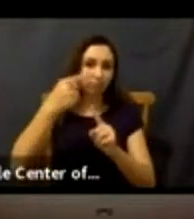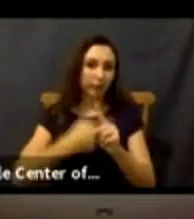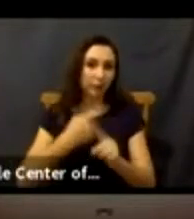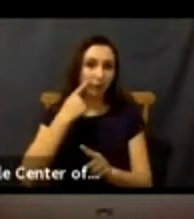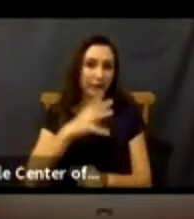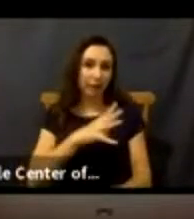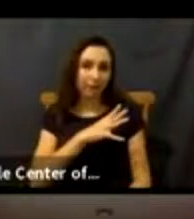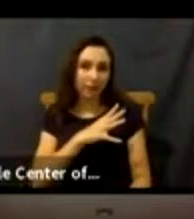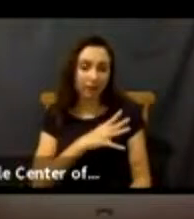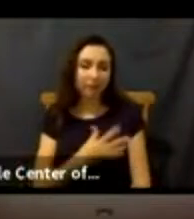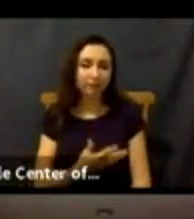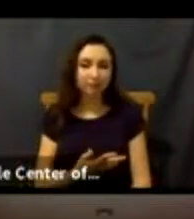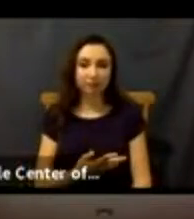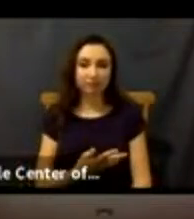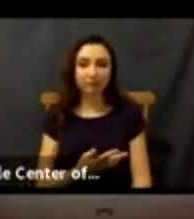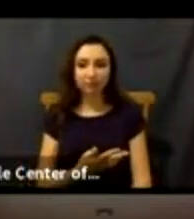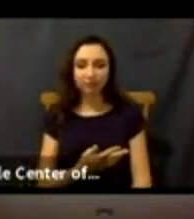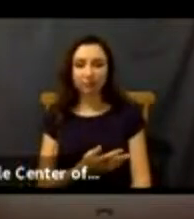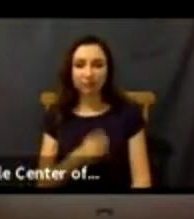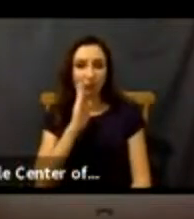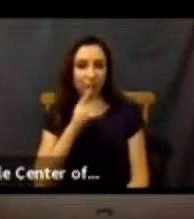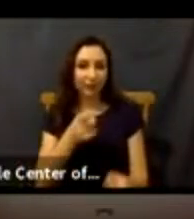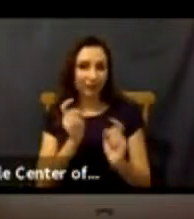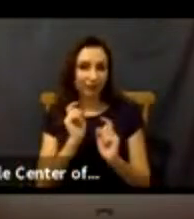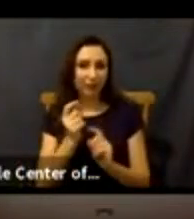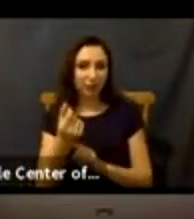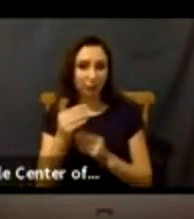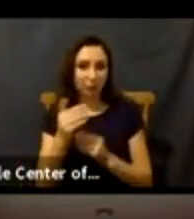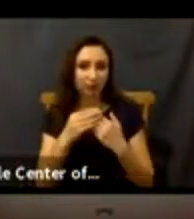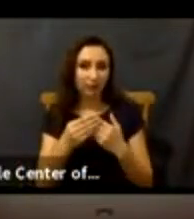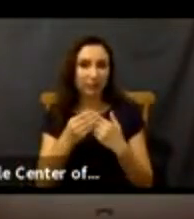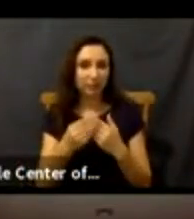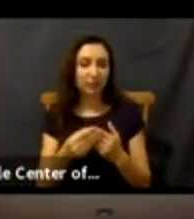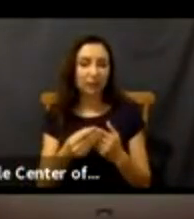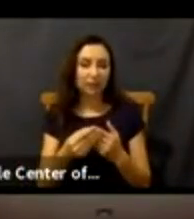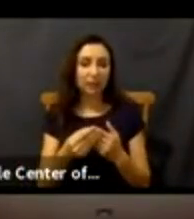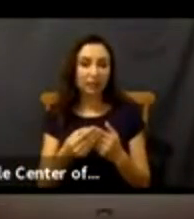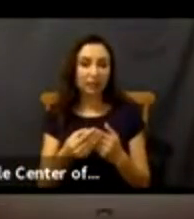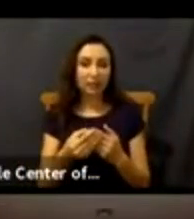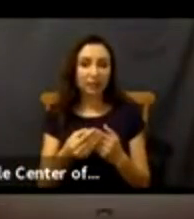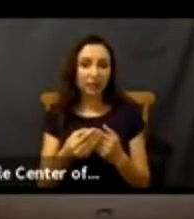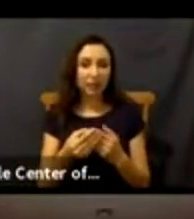there's that, which will give us some stability in terms of how we meet.